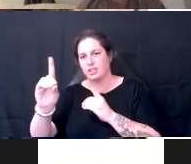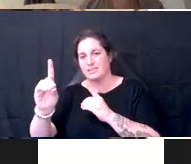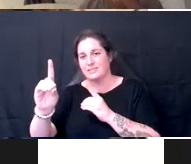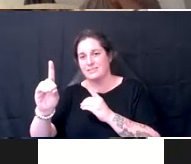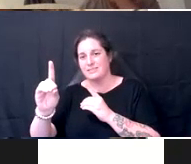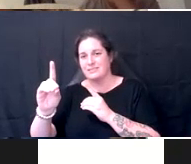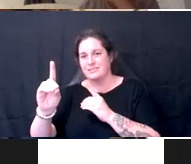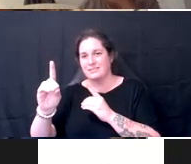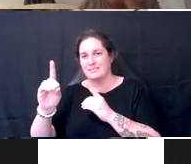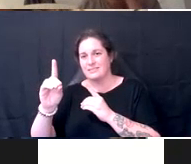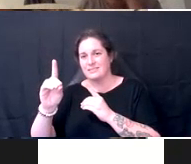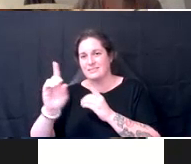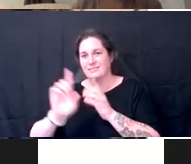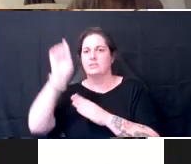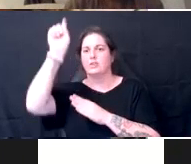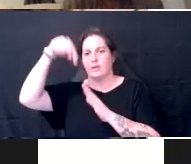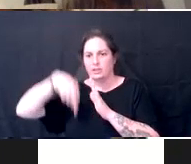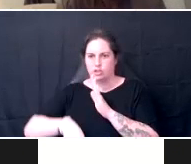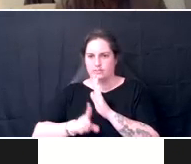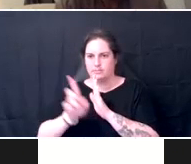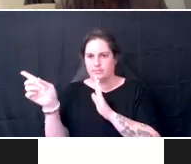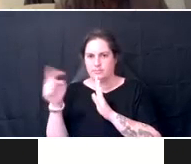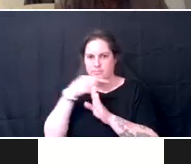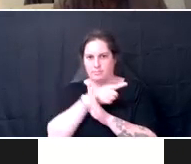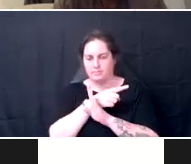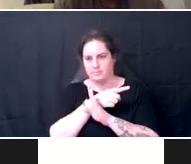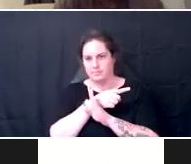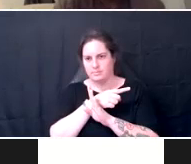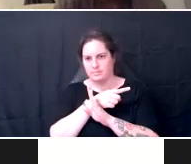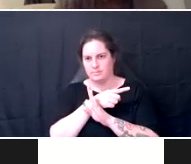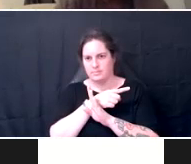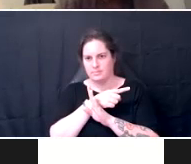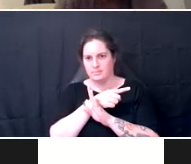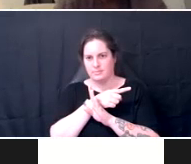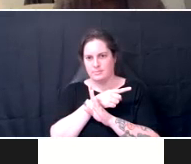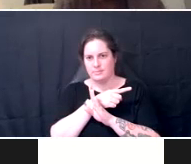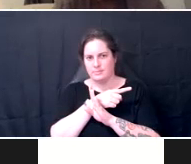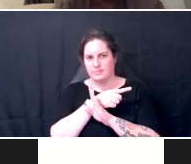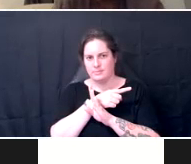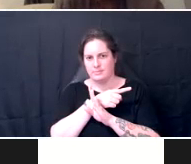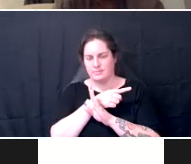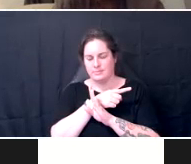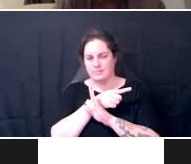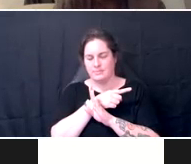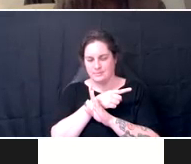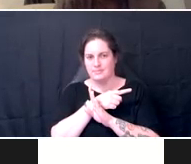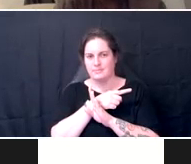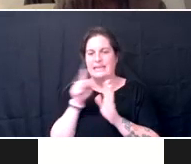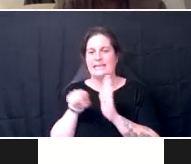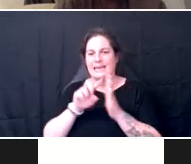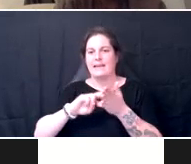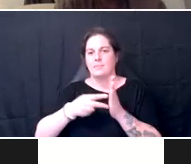the 33.1 part meters part of it. But, you know, again, we know